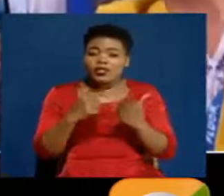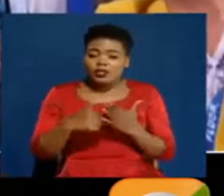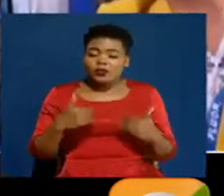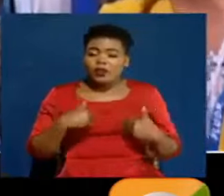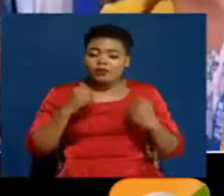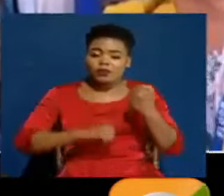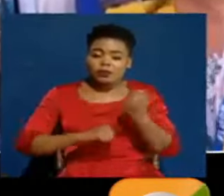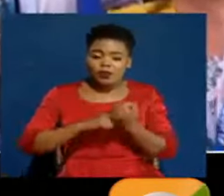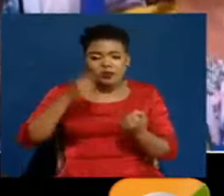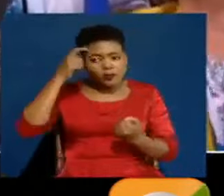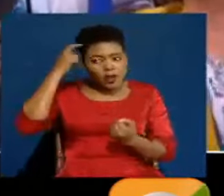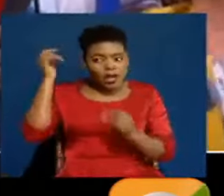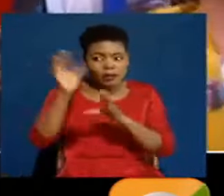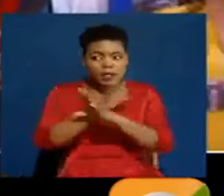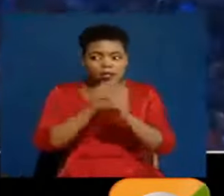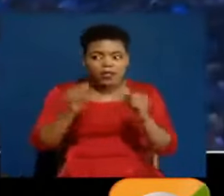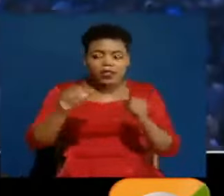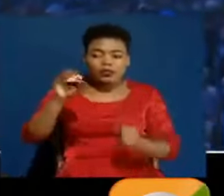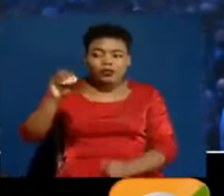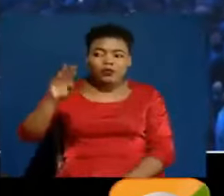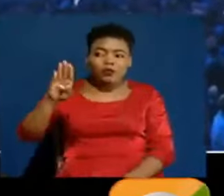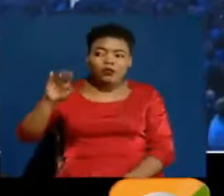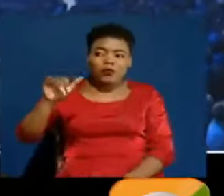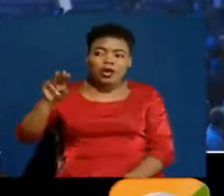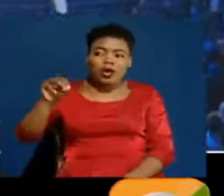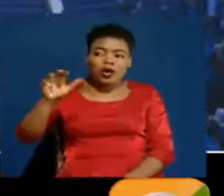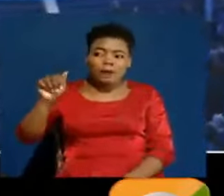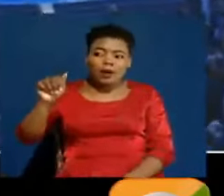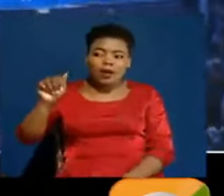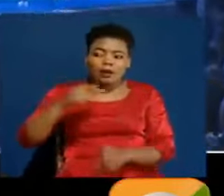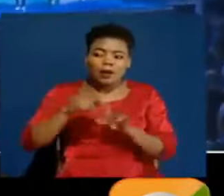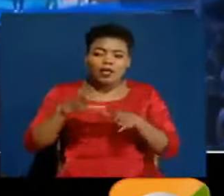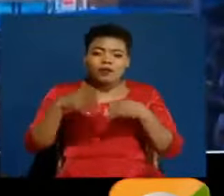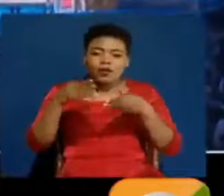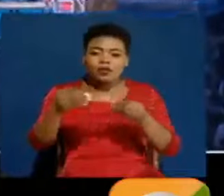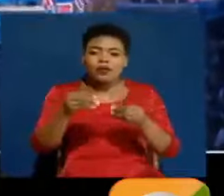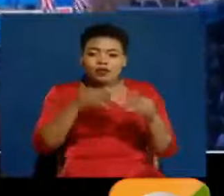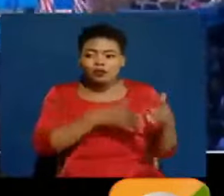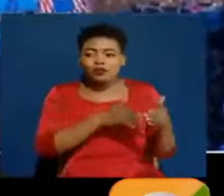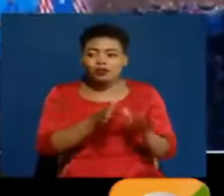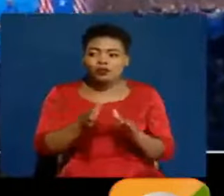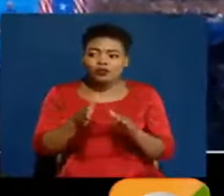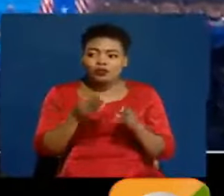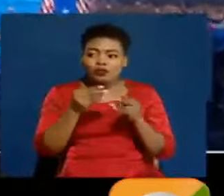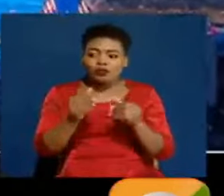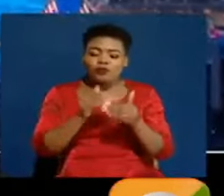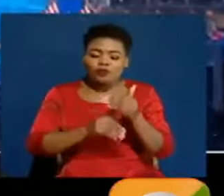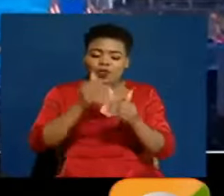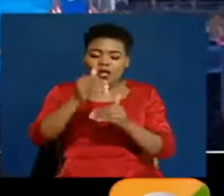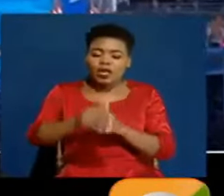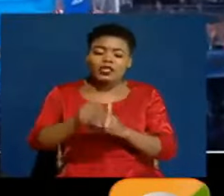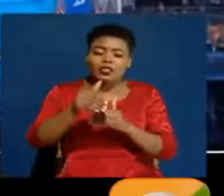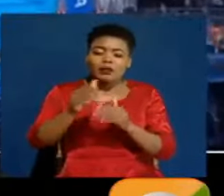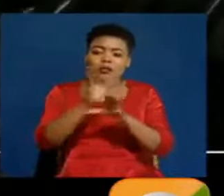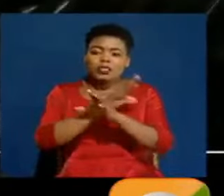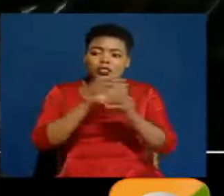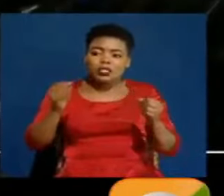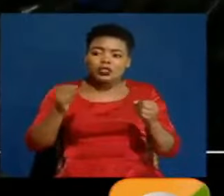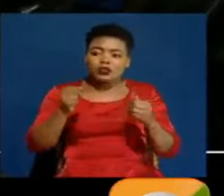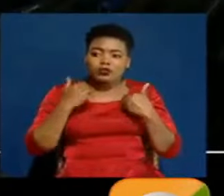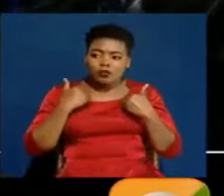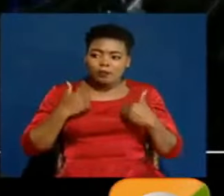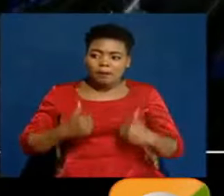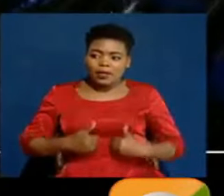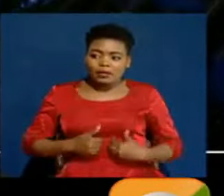distance, that they might have been tasked to handle the issue of the next presidential candidate. And